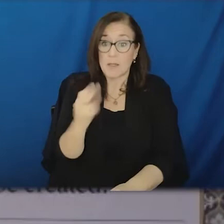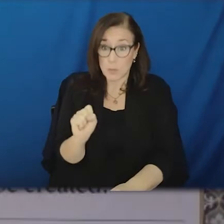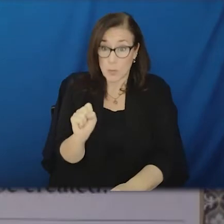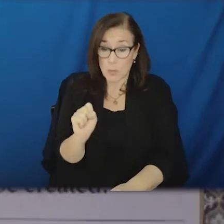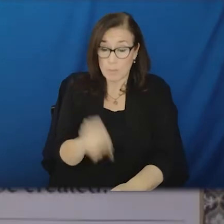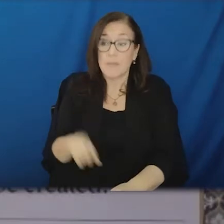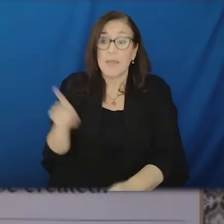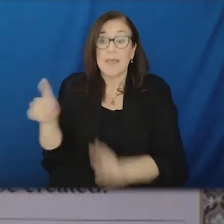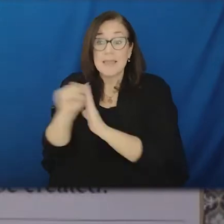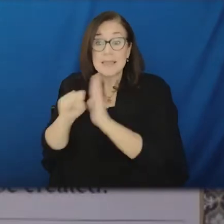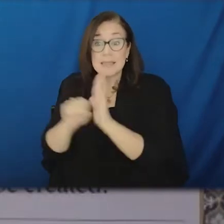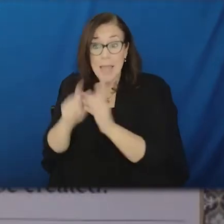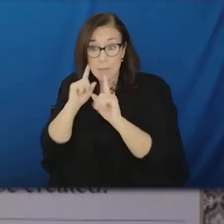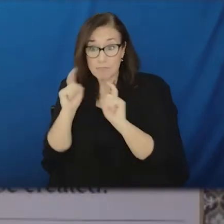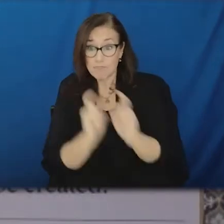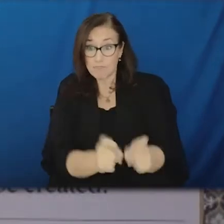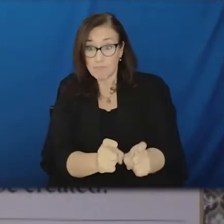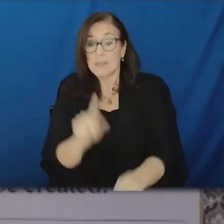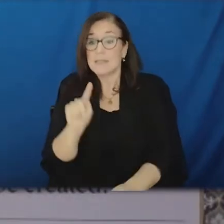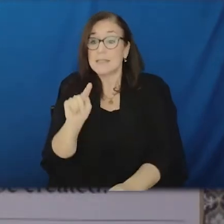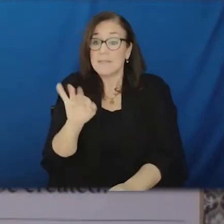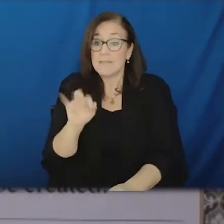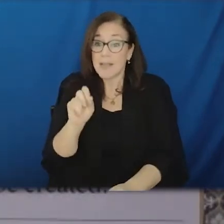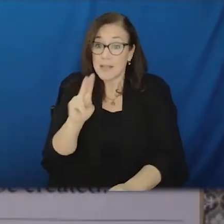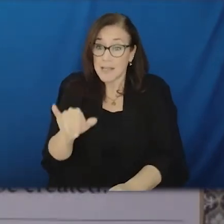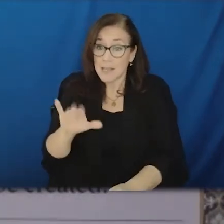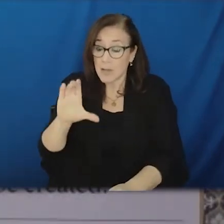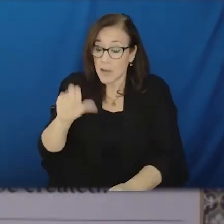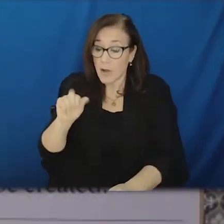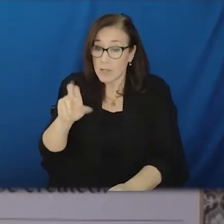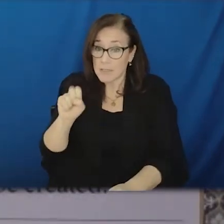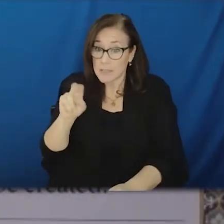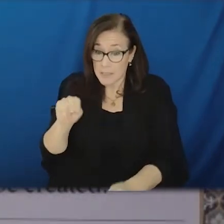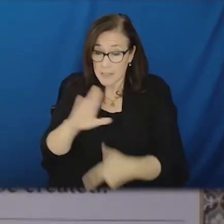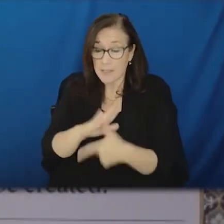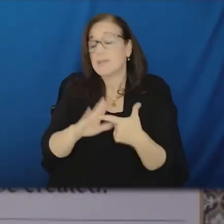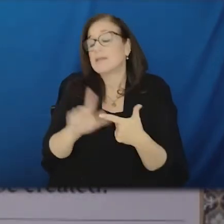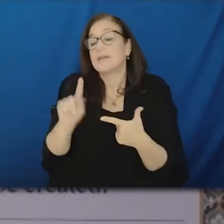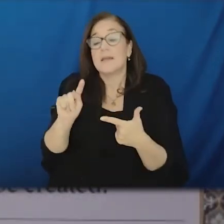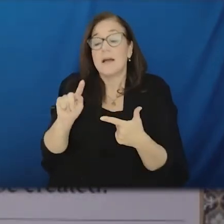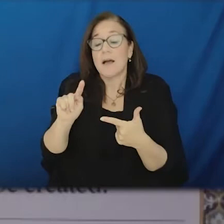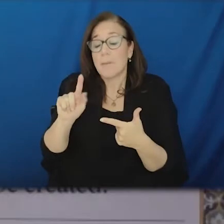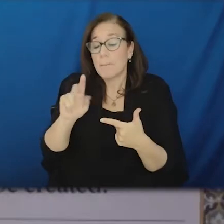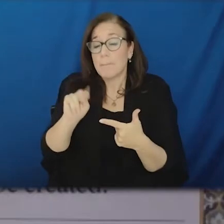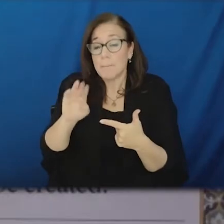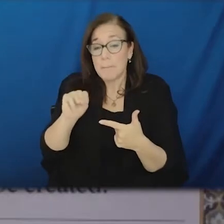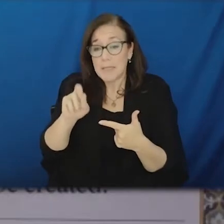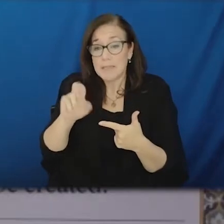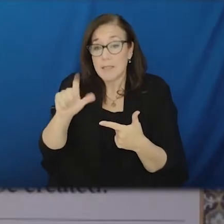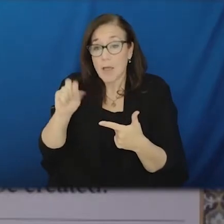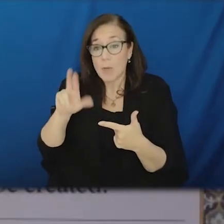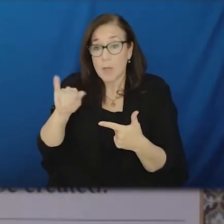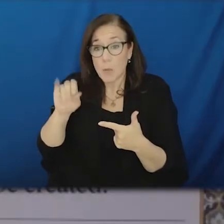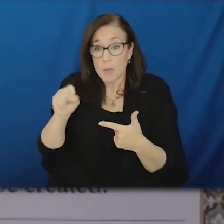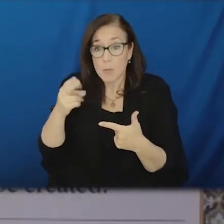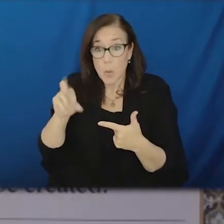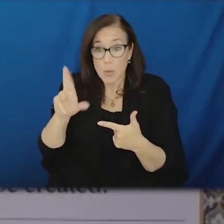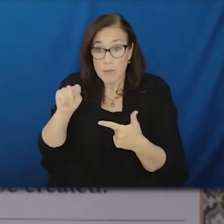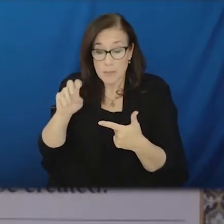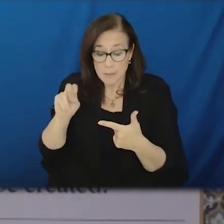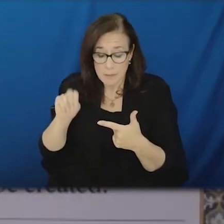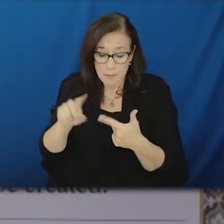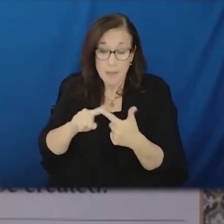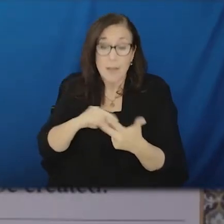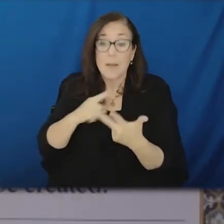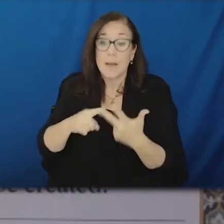grant opportunity, Ms. Tiffany Carson, Maria Larios Horton, Dr. Patricia Madrigal, in collaboration with Sofia Rubalcaba from